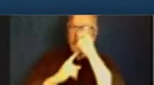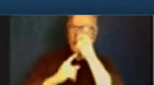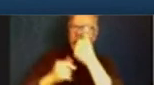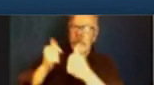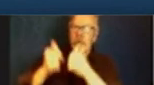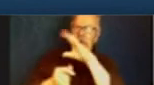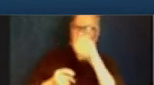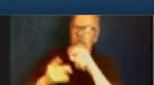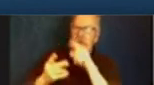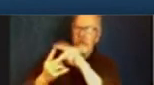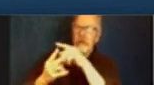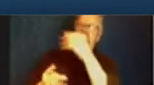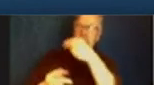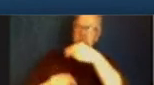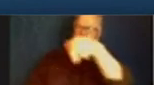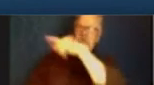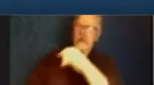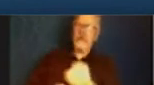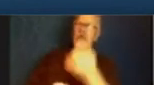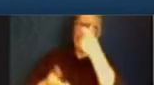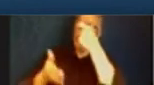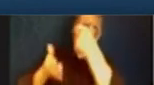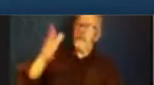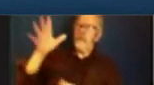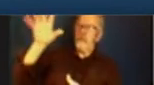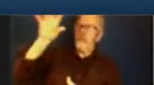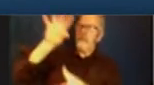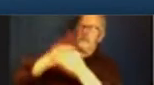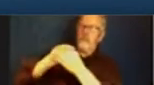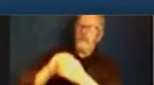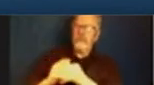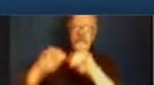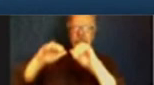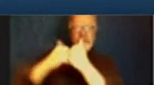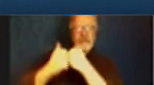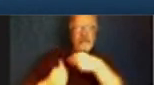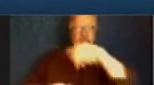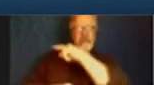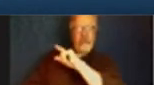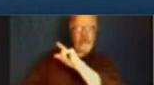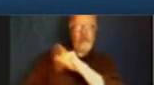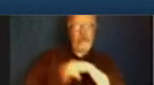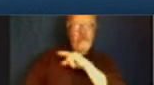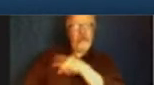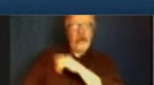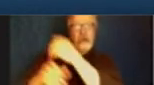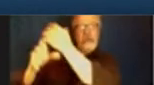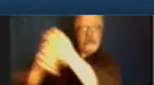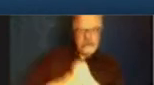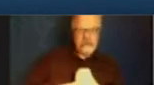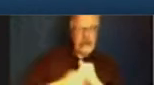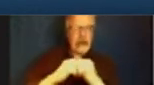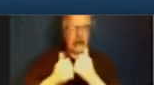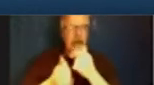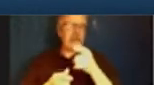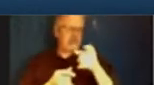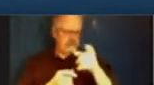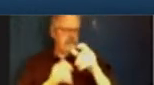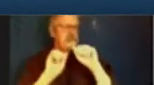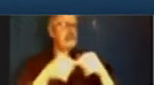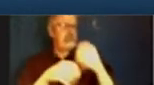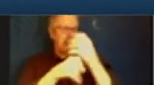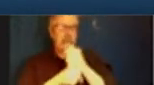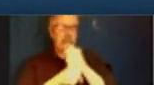Also, how will someone qualify for a test? Clearly this covers much, but not all of the population. Lacey, do you